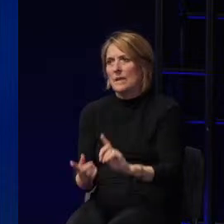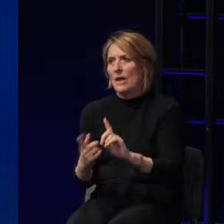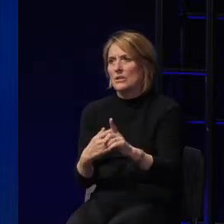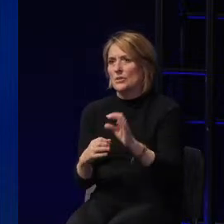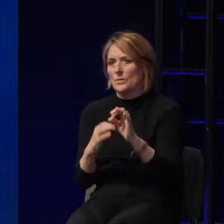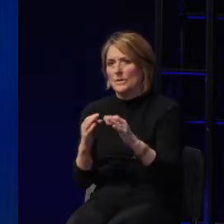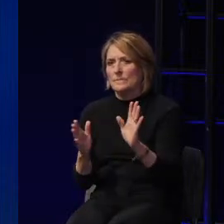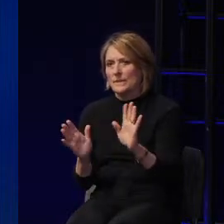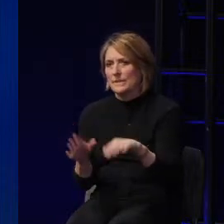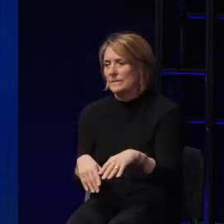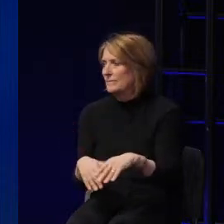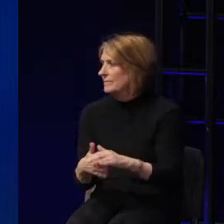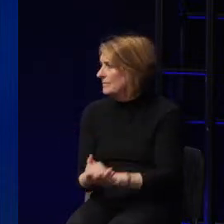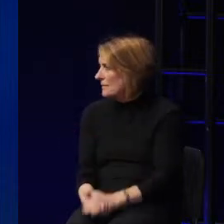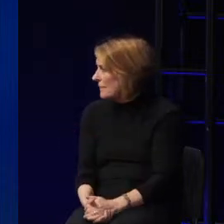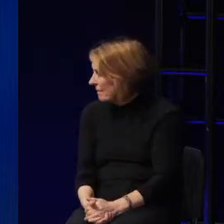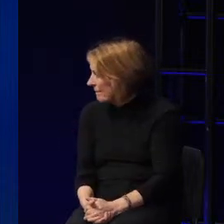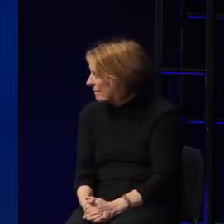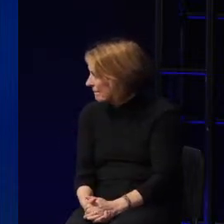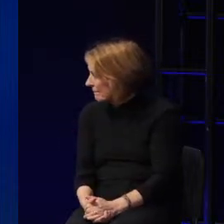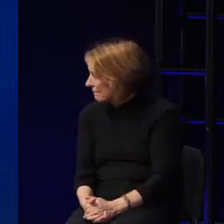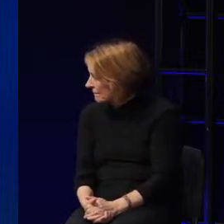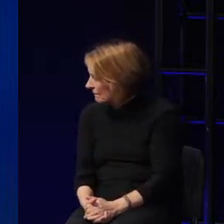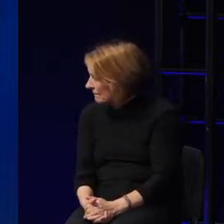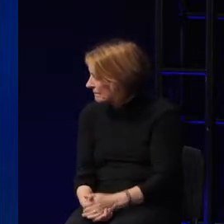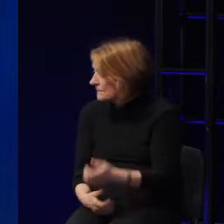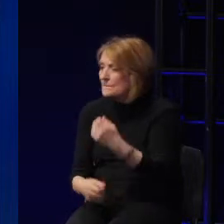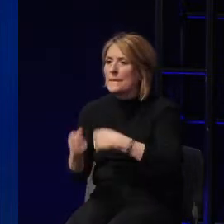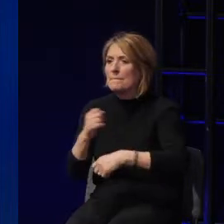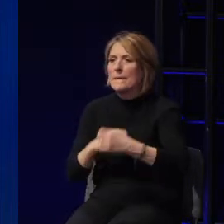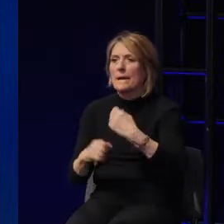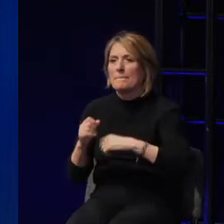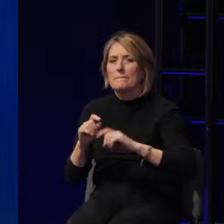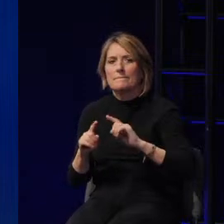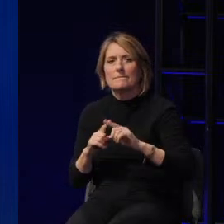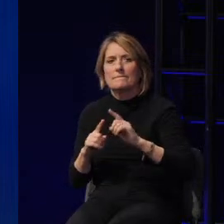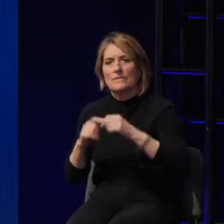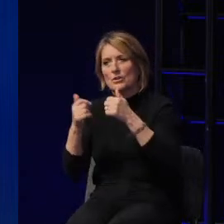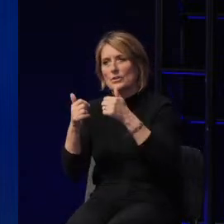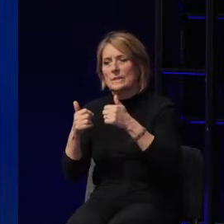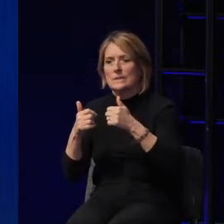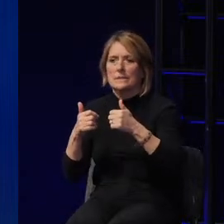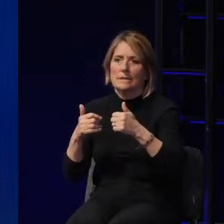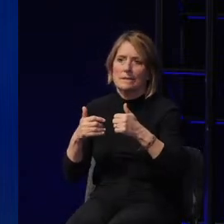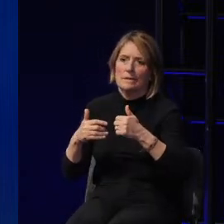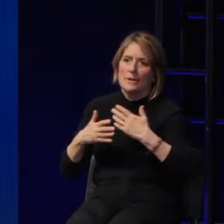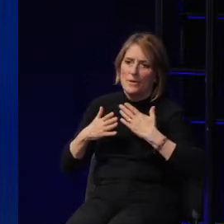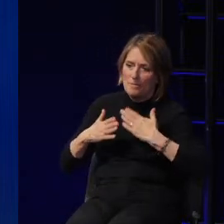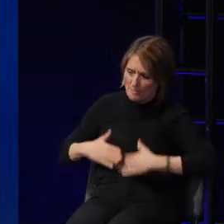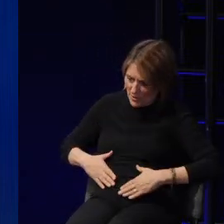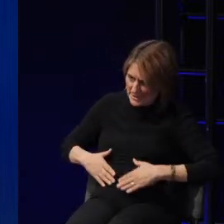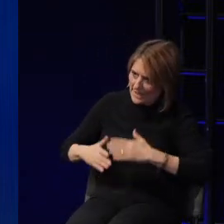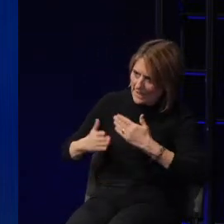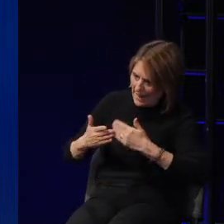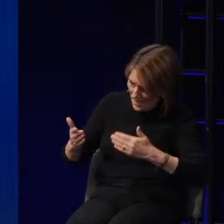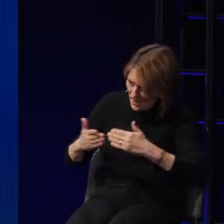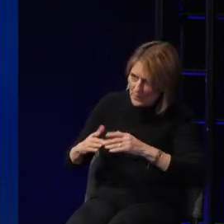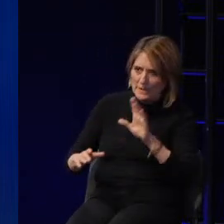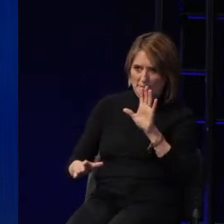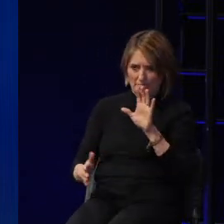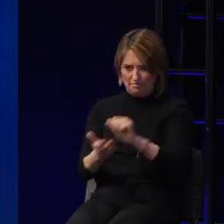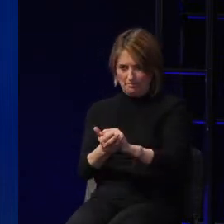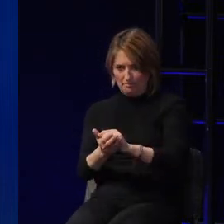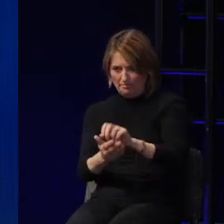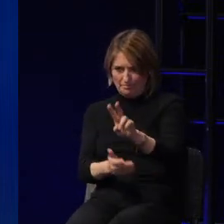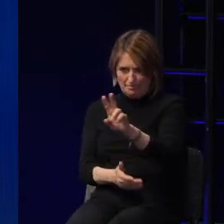all, but sorry. You become really good at body language, right? You Yeah. become incredibly good at